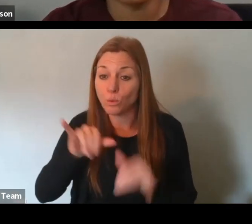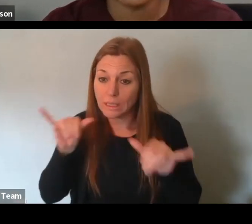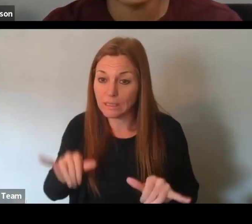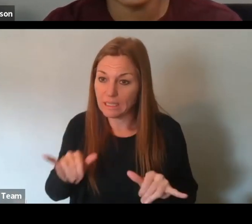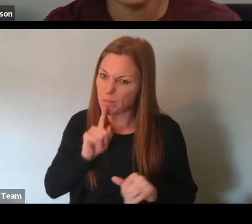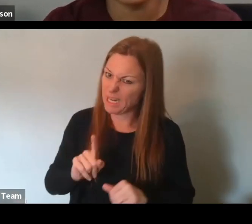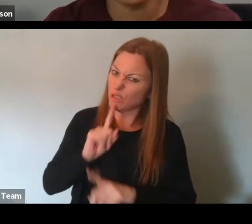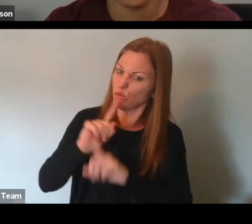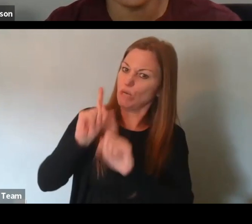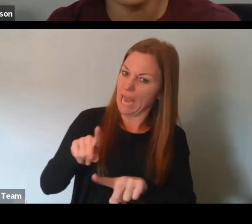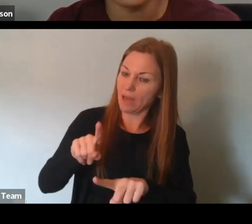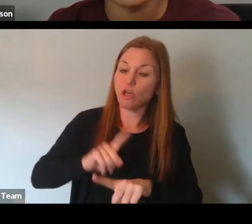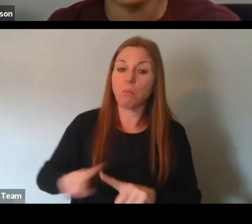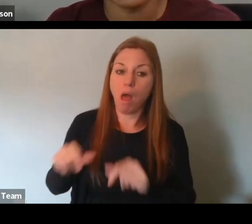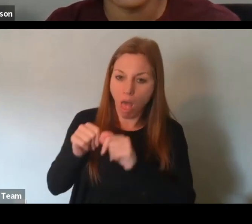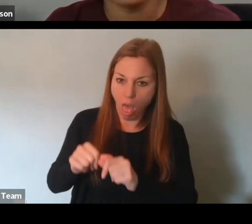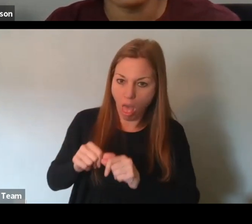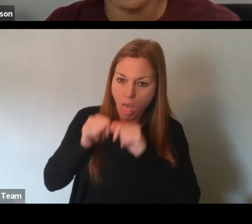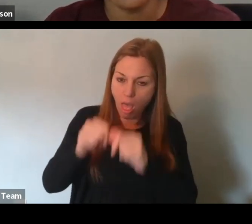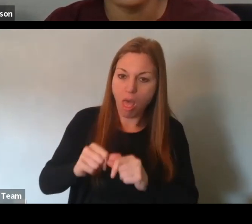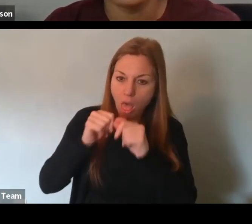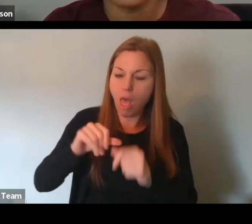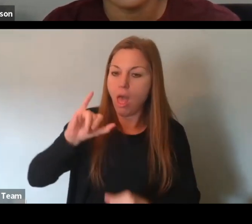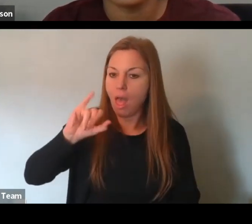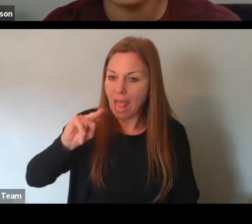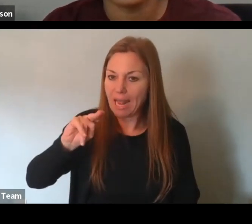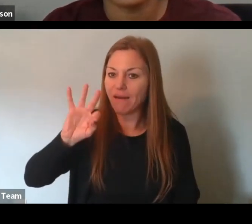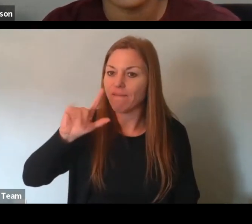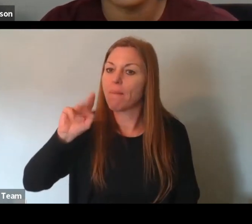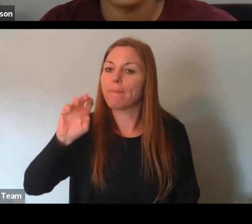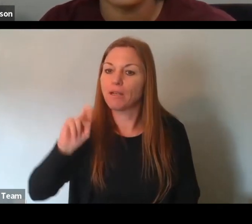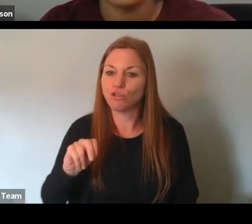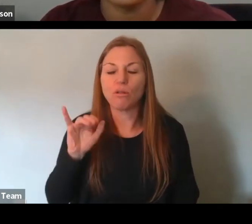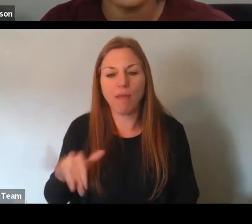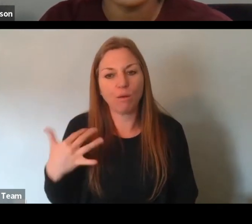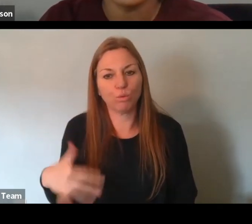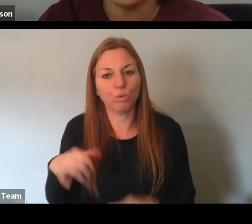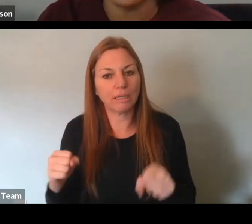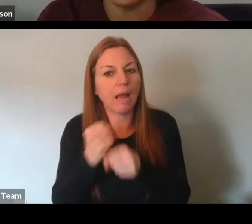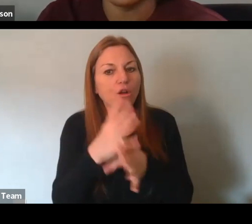that can cause problems. And we see that in depression, the state of chronic inflammation.